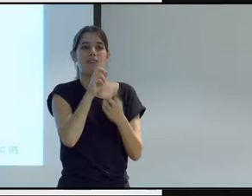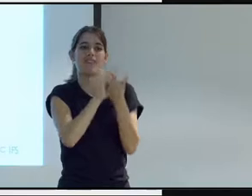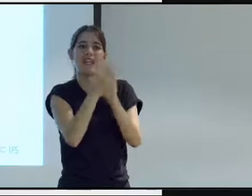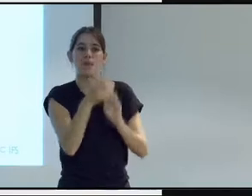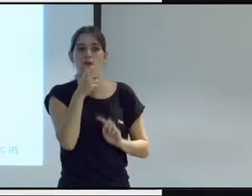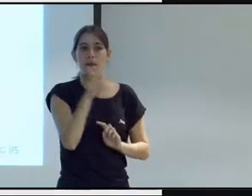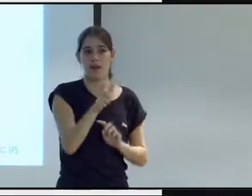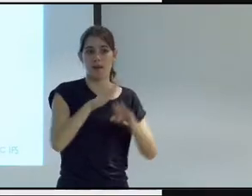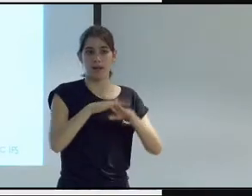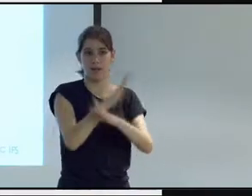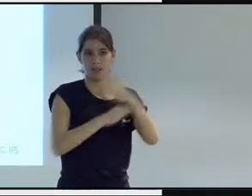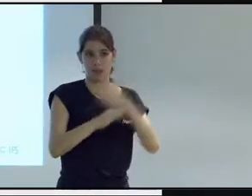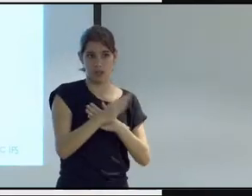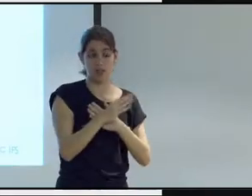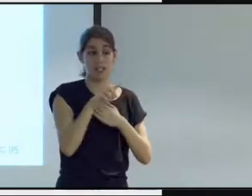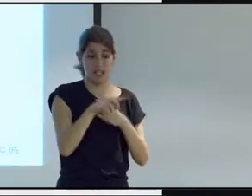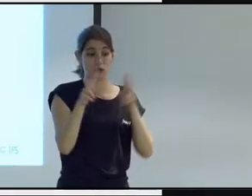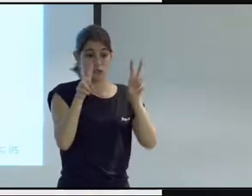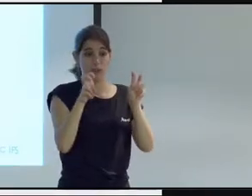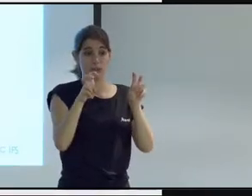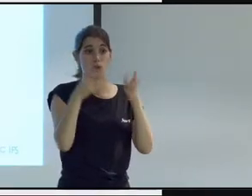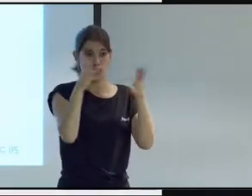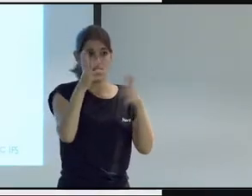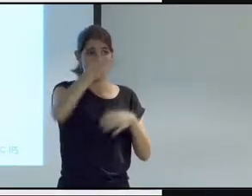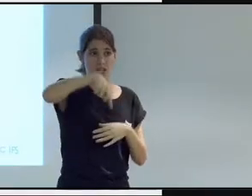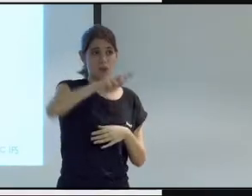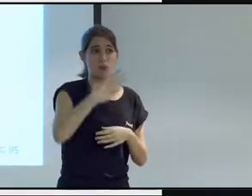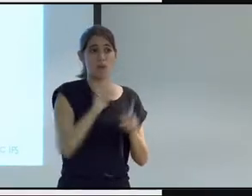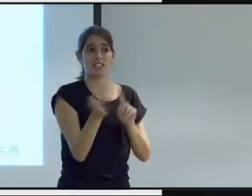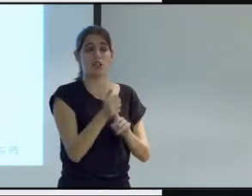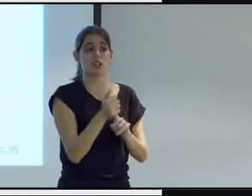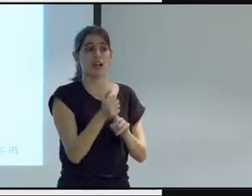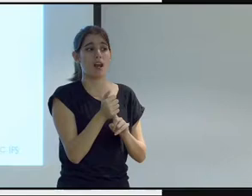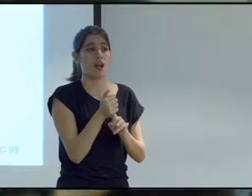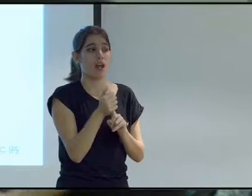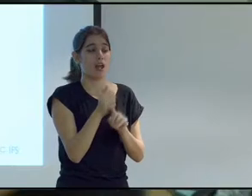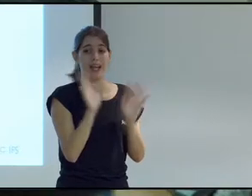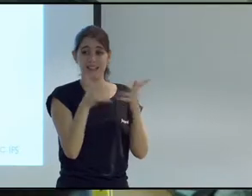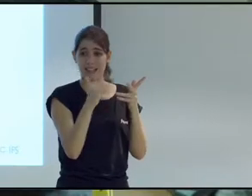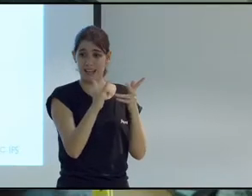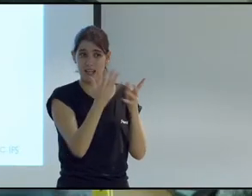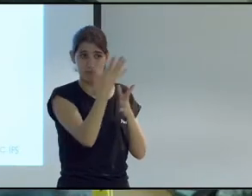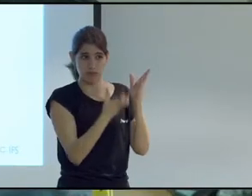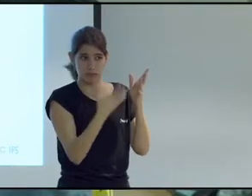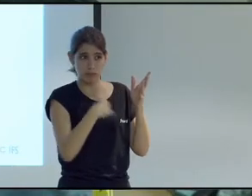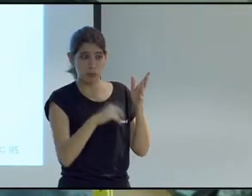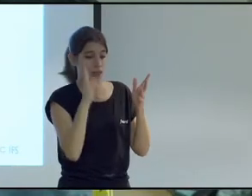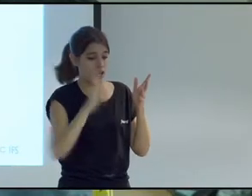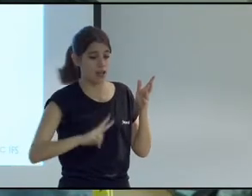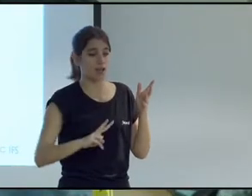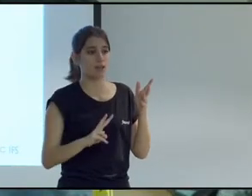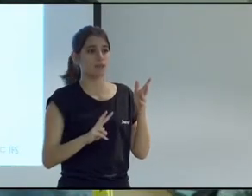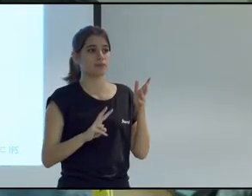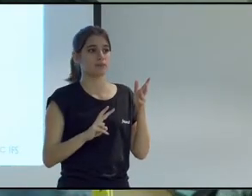a change in terminology for disability. This is a recommendable chapter. You can find this on the internet.